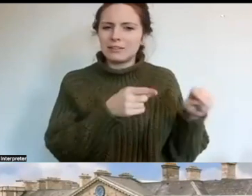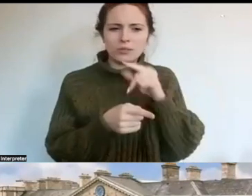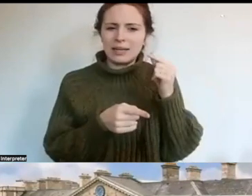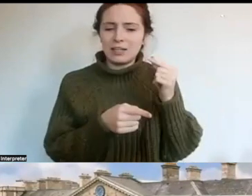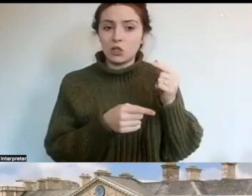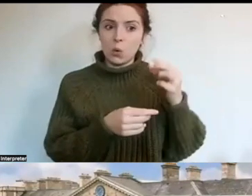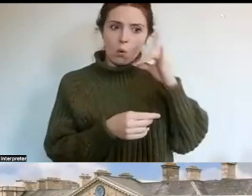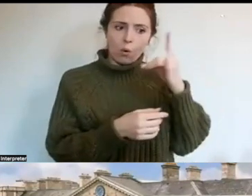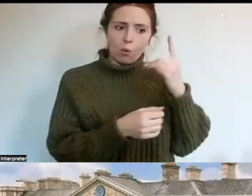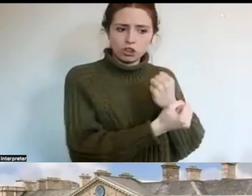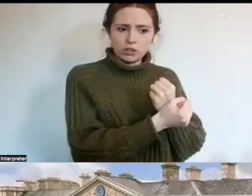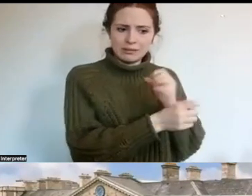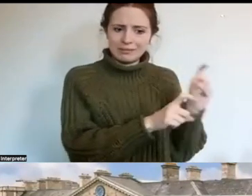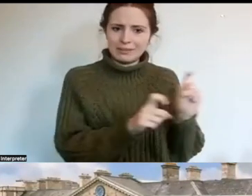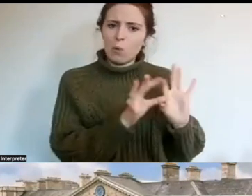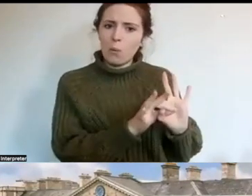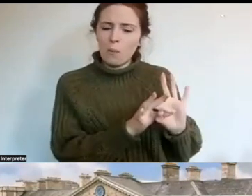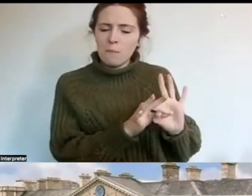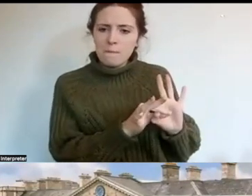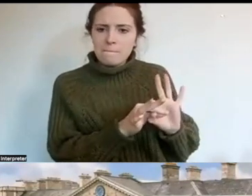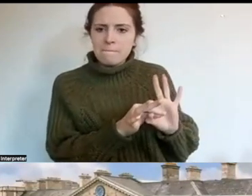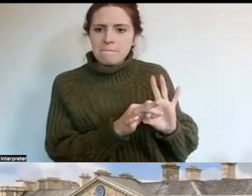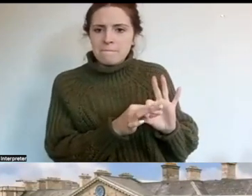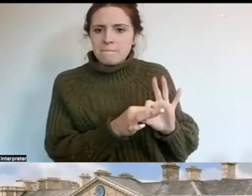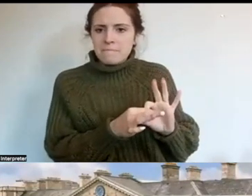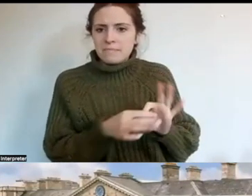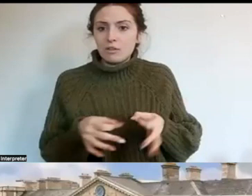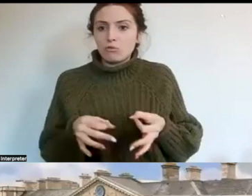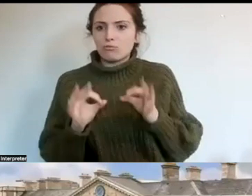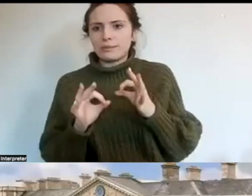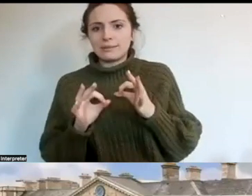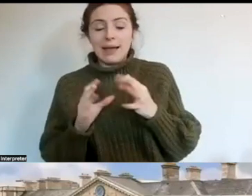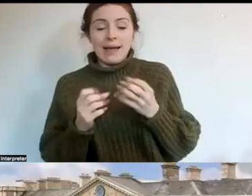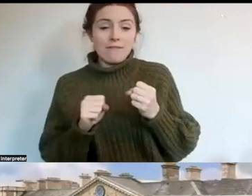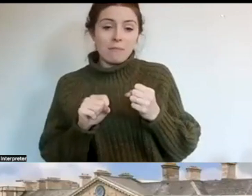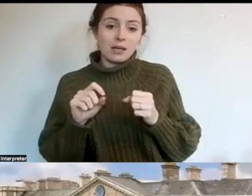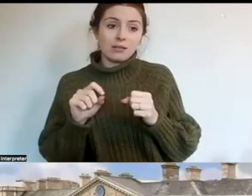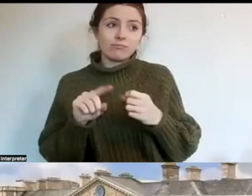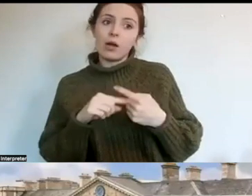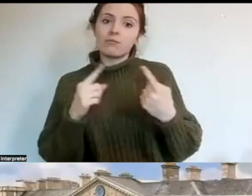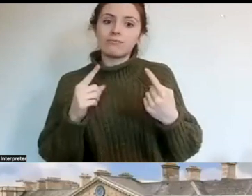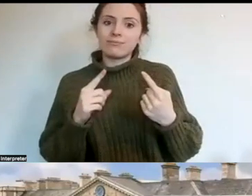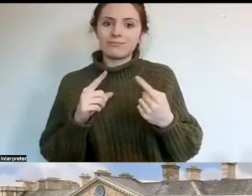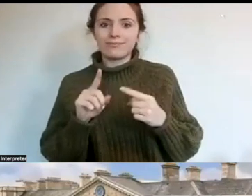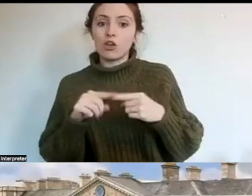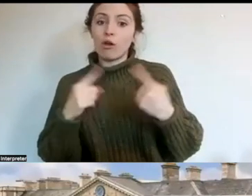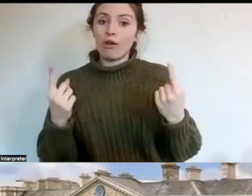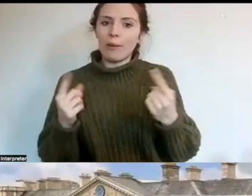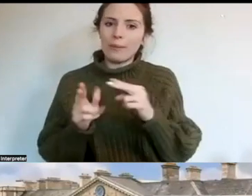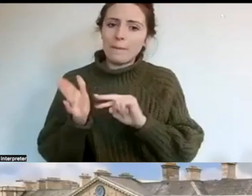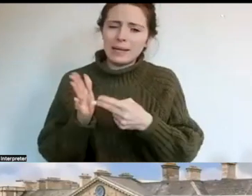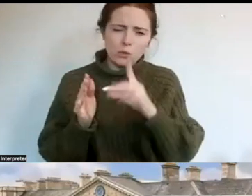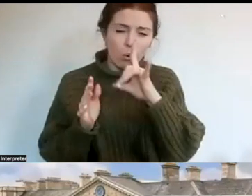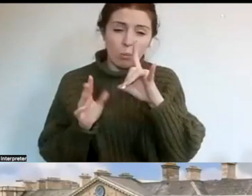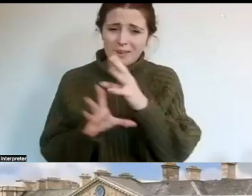her son will stay at home. But, you know, it's great to also be able to make alternative plans if they're needed. Hopefully they never will be, but people need